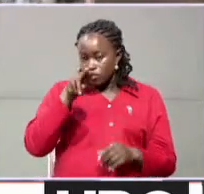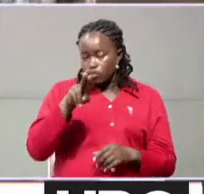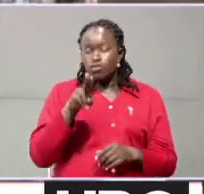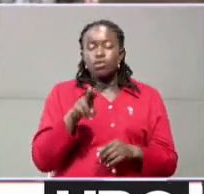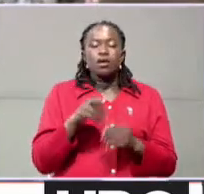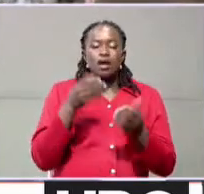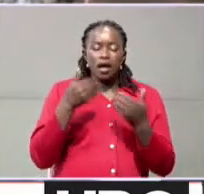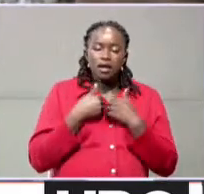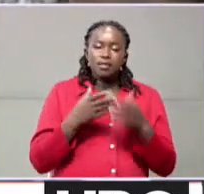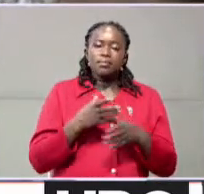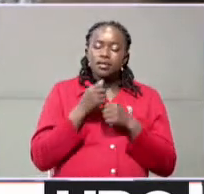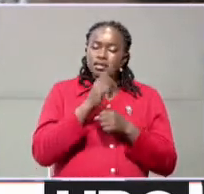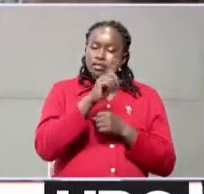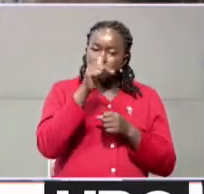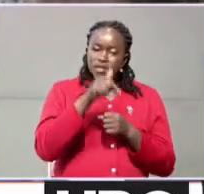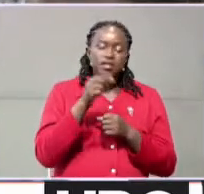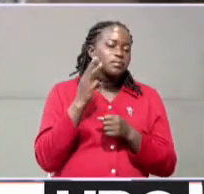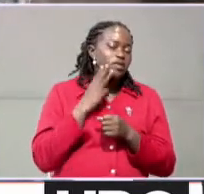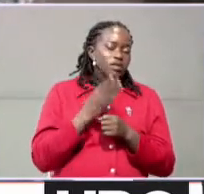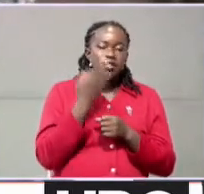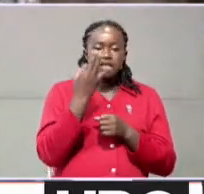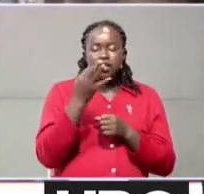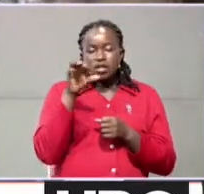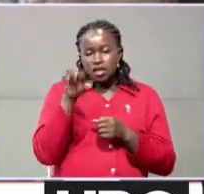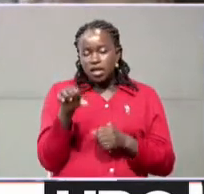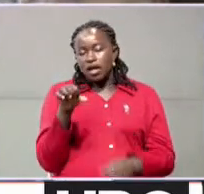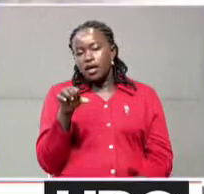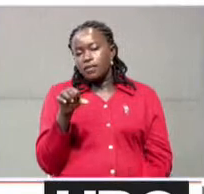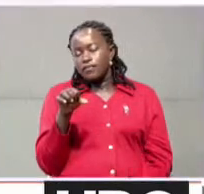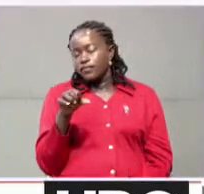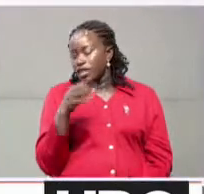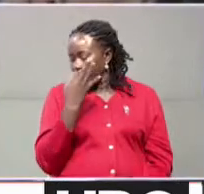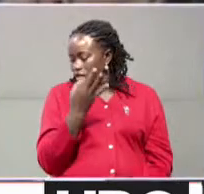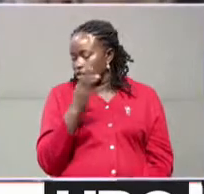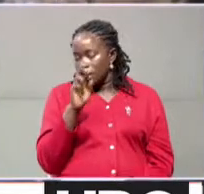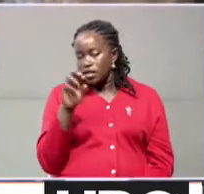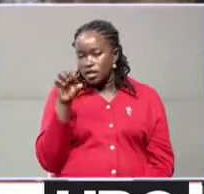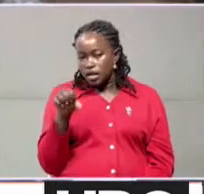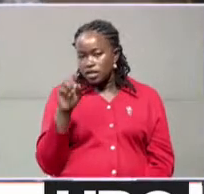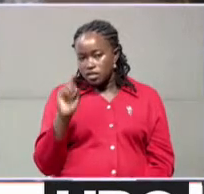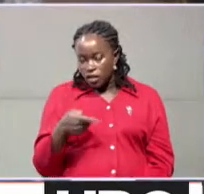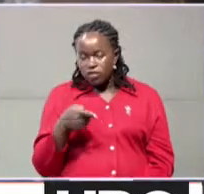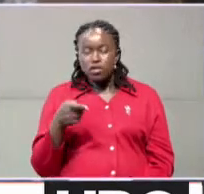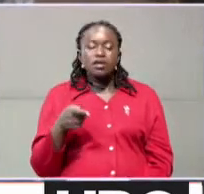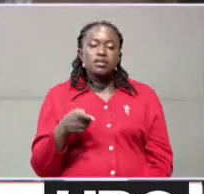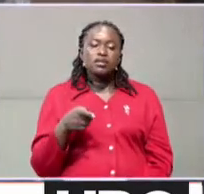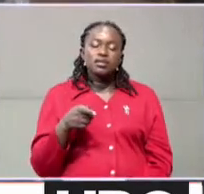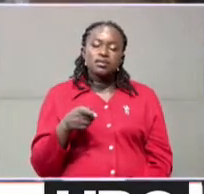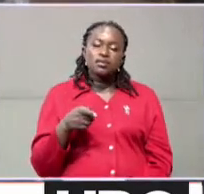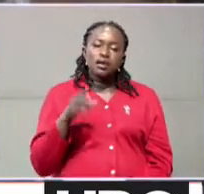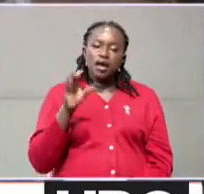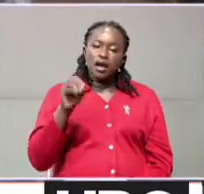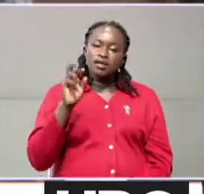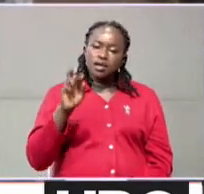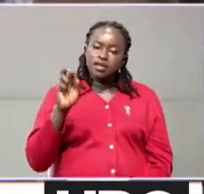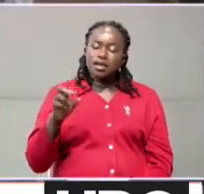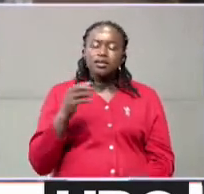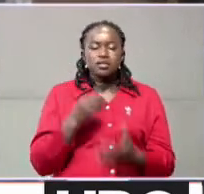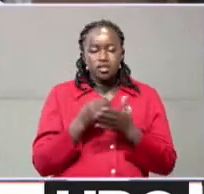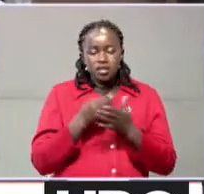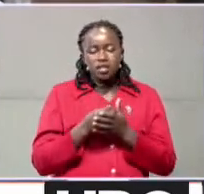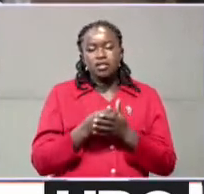of 17 million ninety three hundred and eighty nine thousand and eighty eight ceilings per